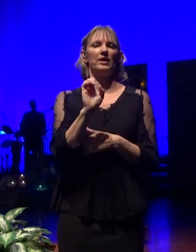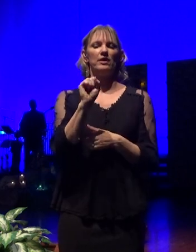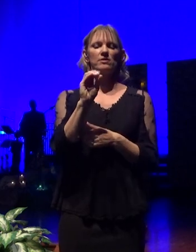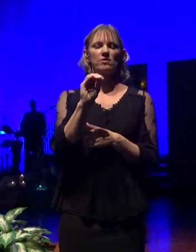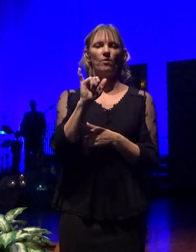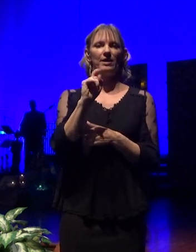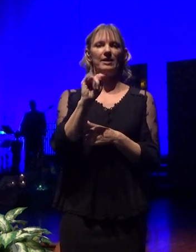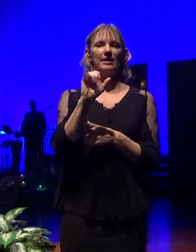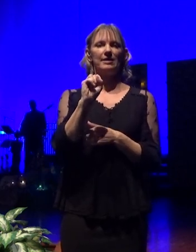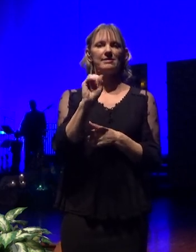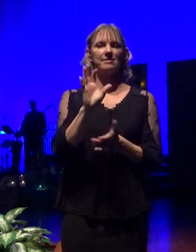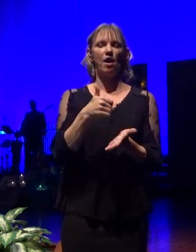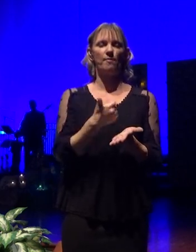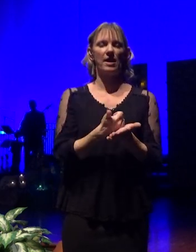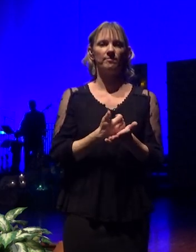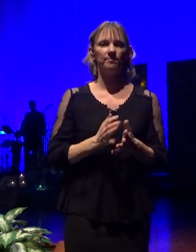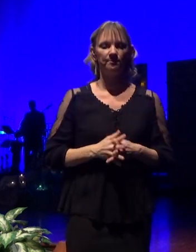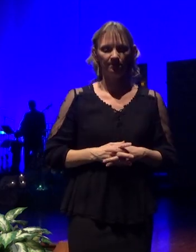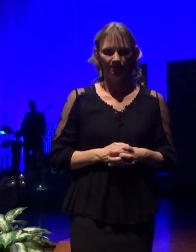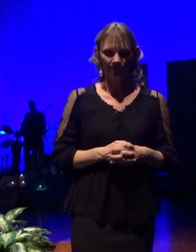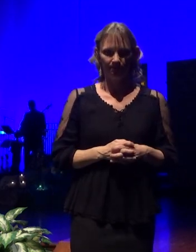it is. Amen.